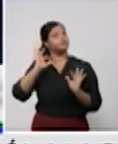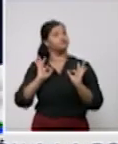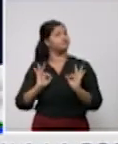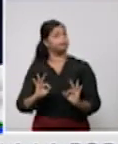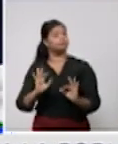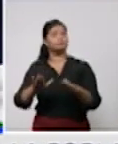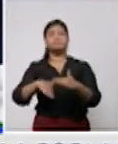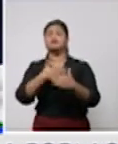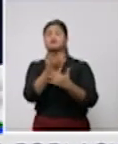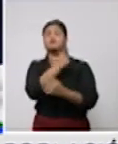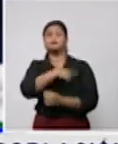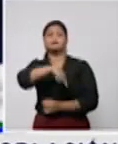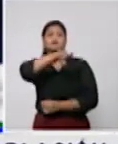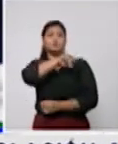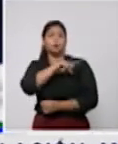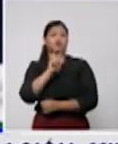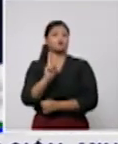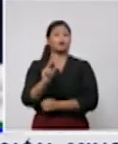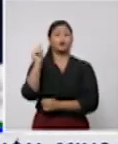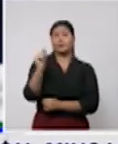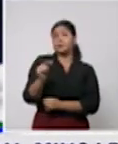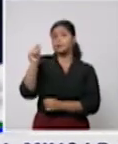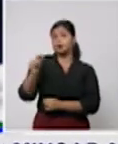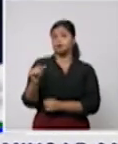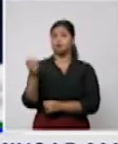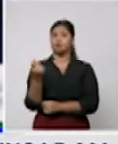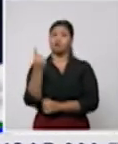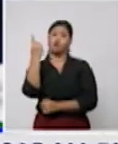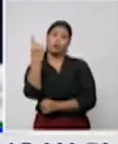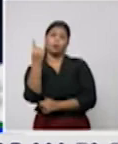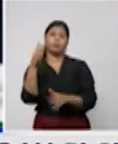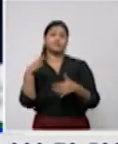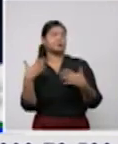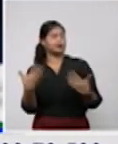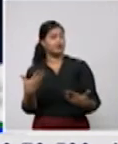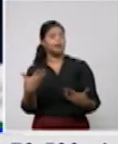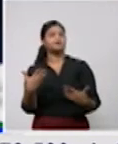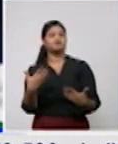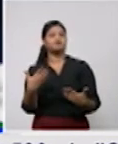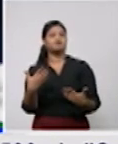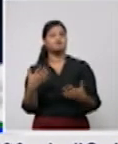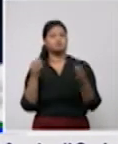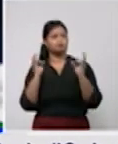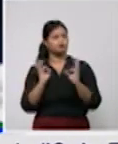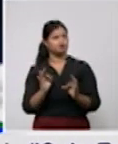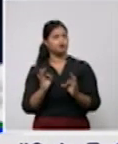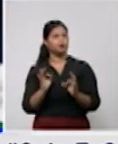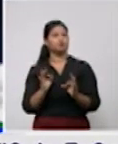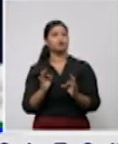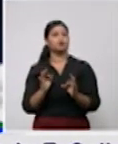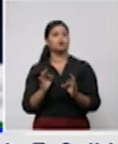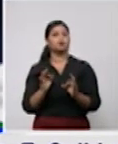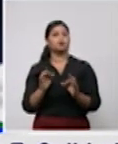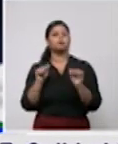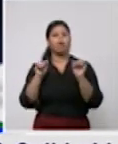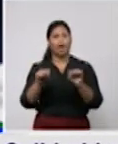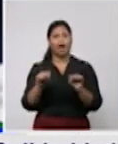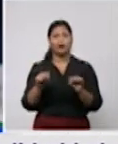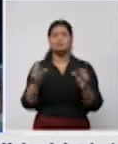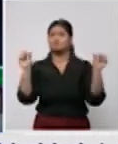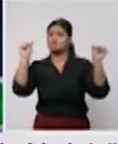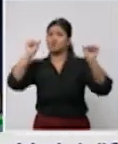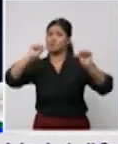Yesterday, 2 patients were reported as critical, one of whom was previously reported as serious. One